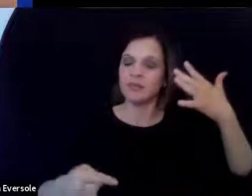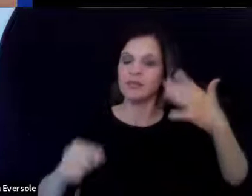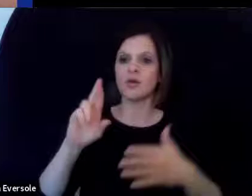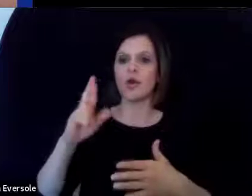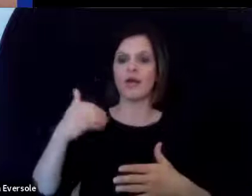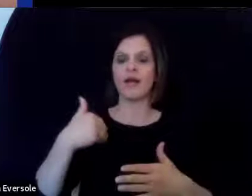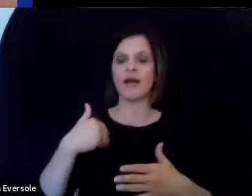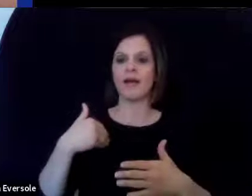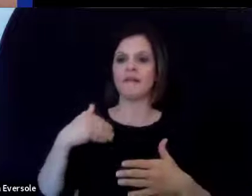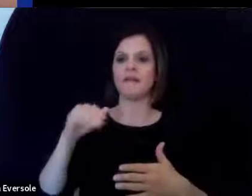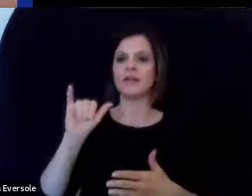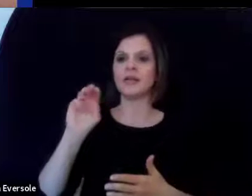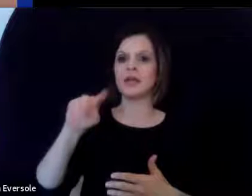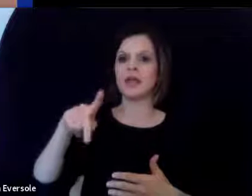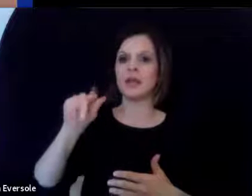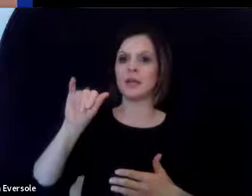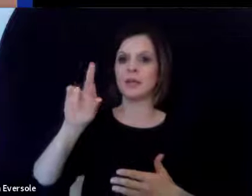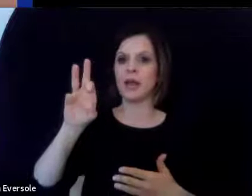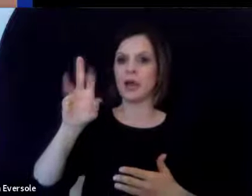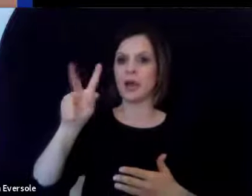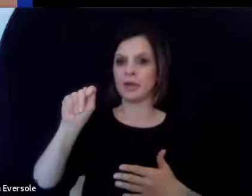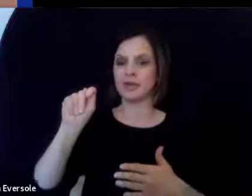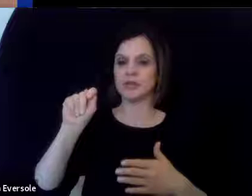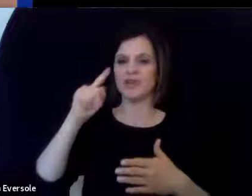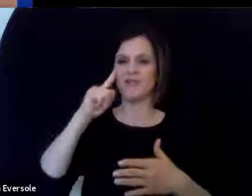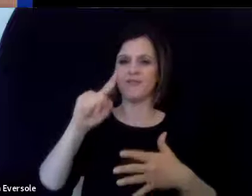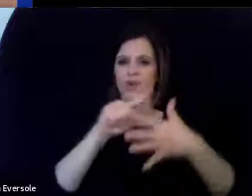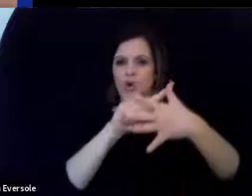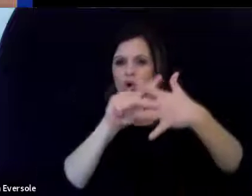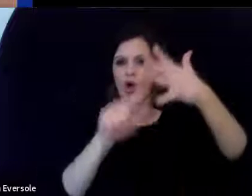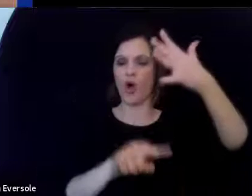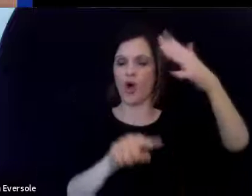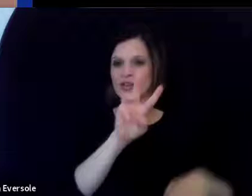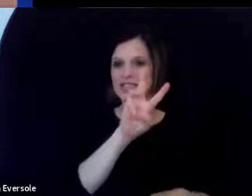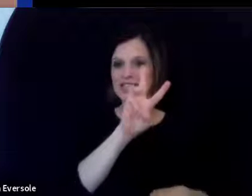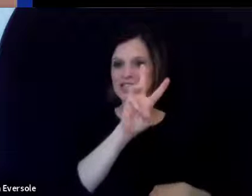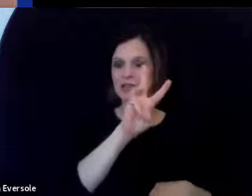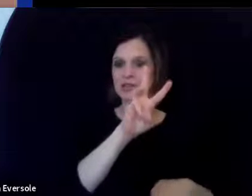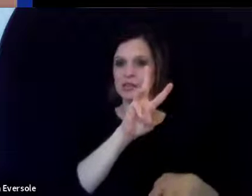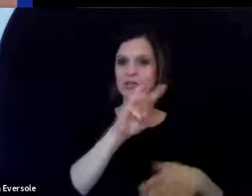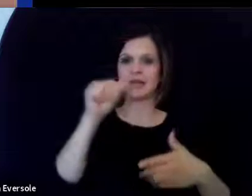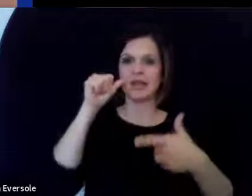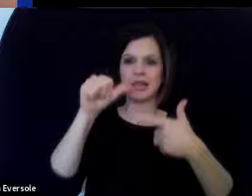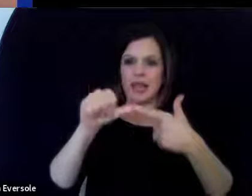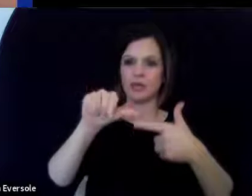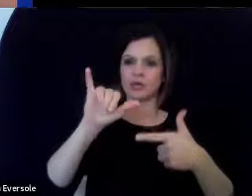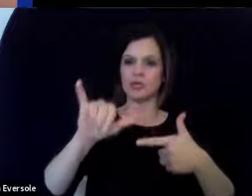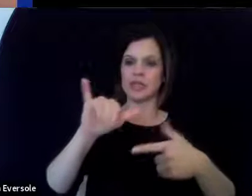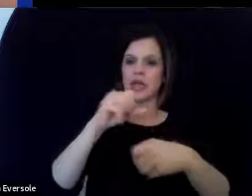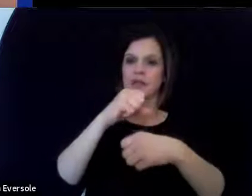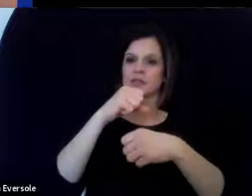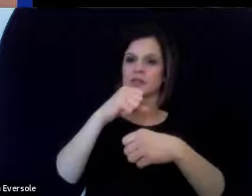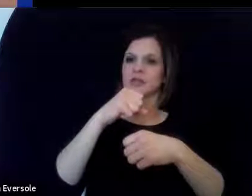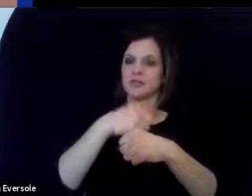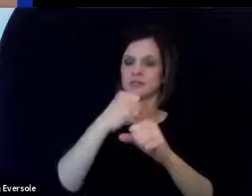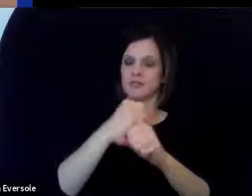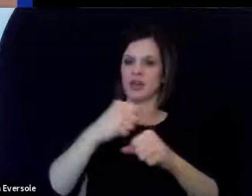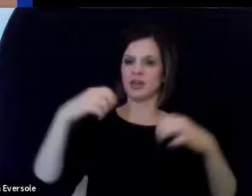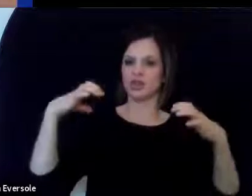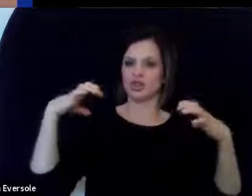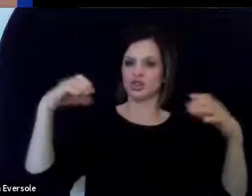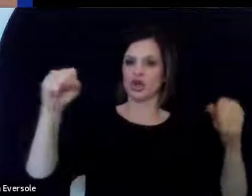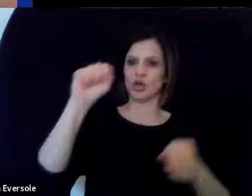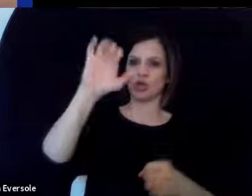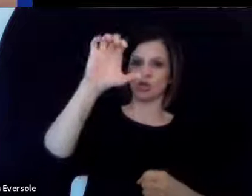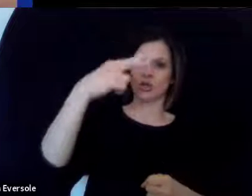all of those 6 letters that comprise the CHARGE acronym. But Megan read